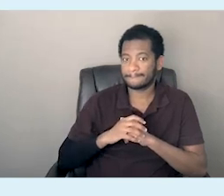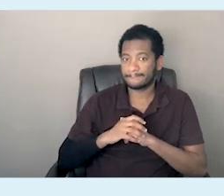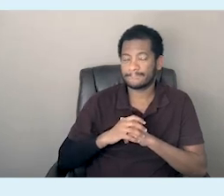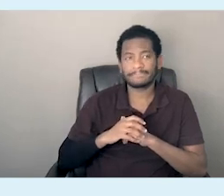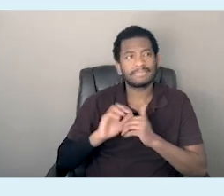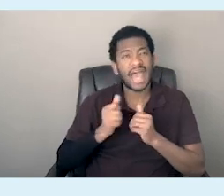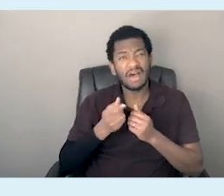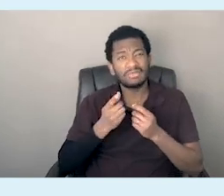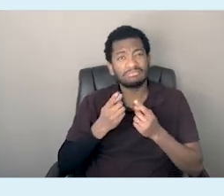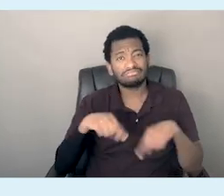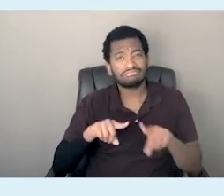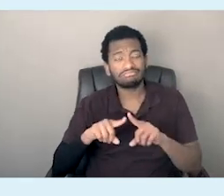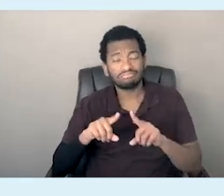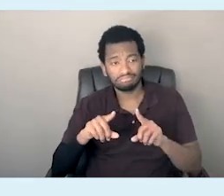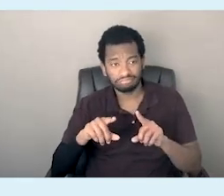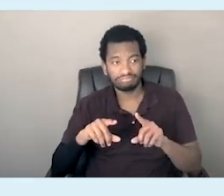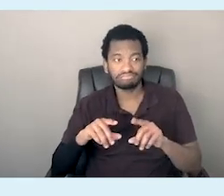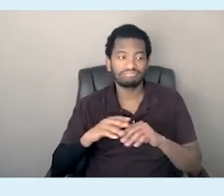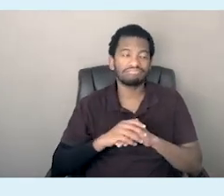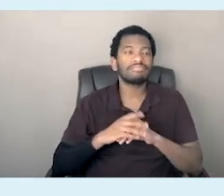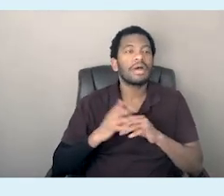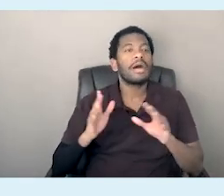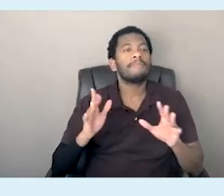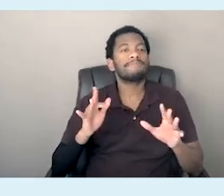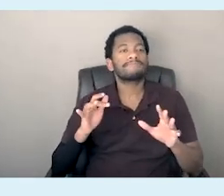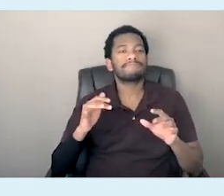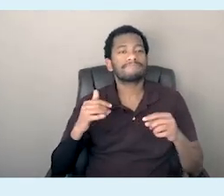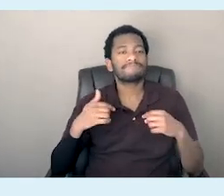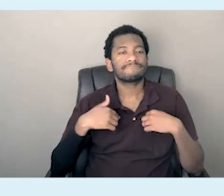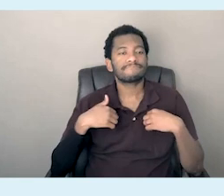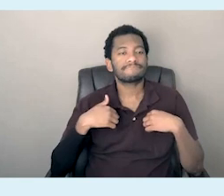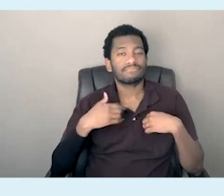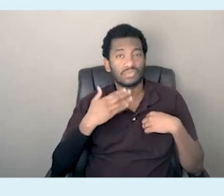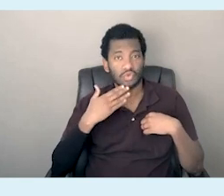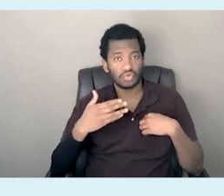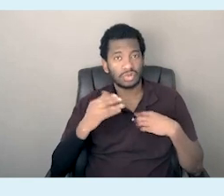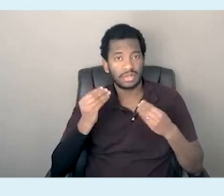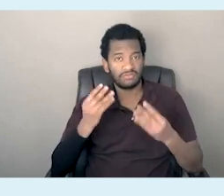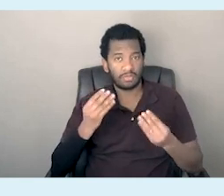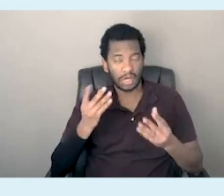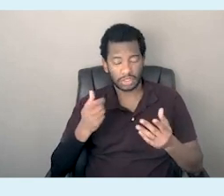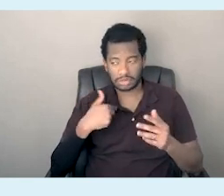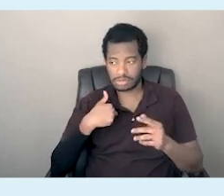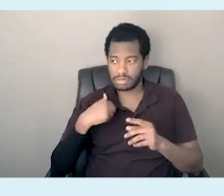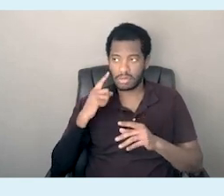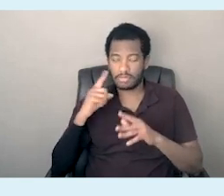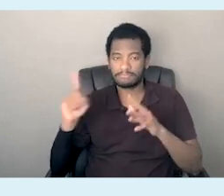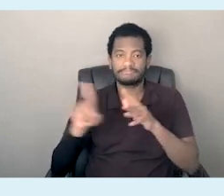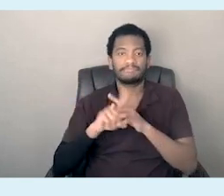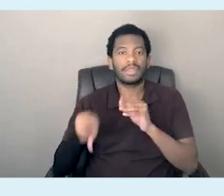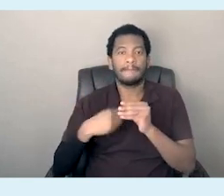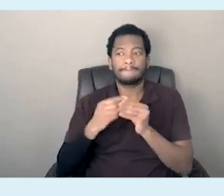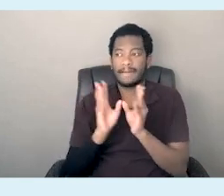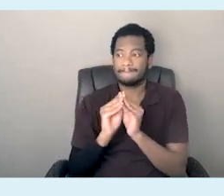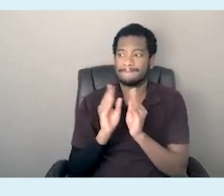How is everybody? Season's greetings. This is very good information, Lotus. It reminded me of a meeting I was